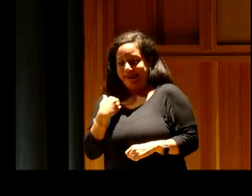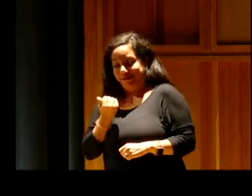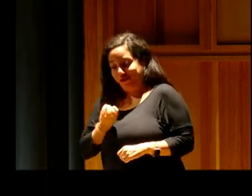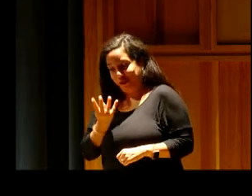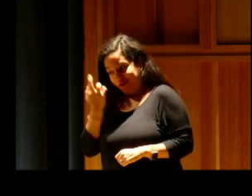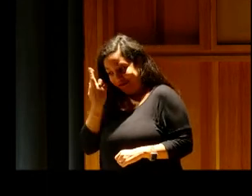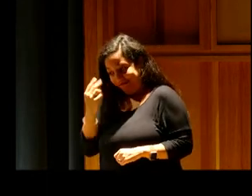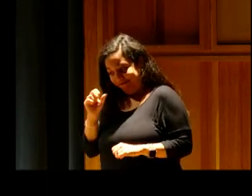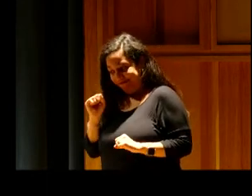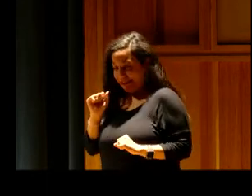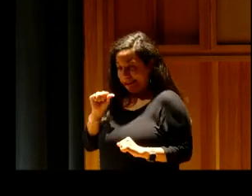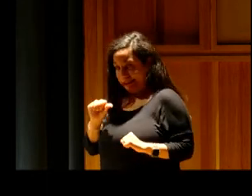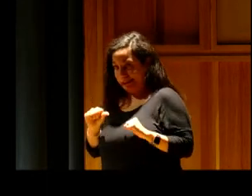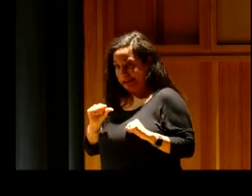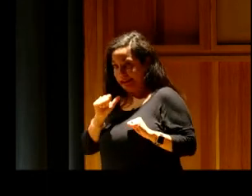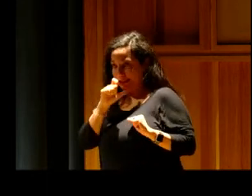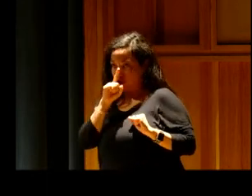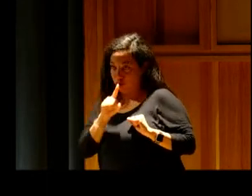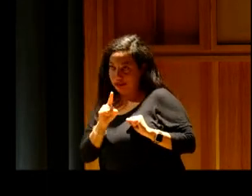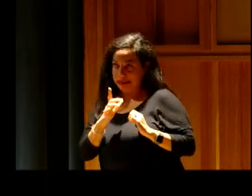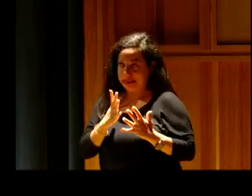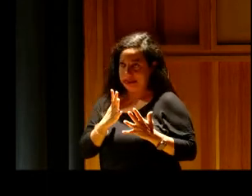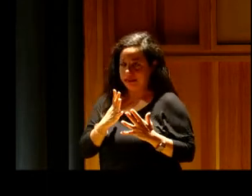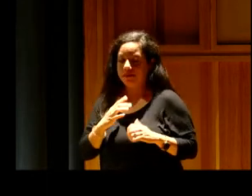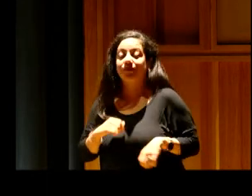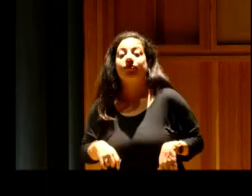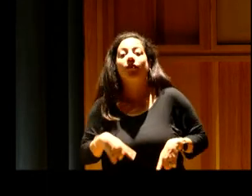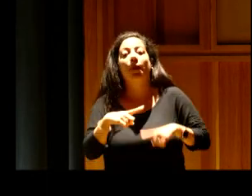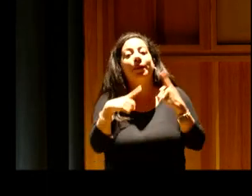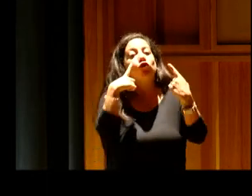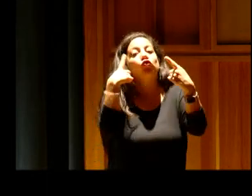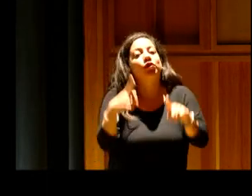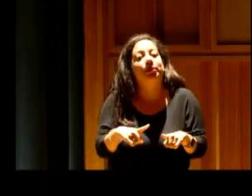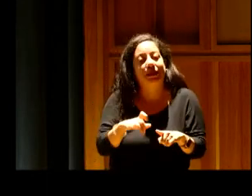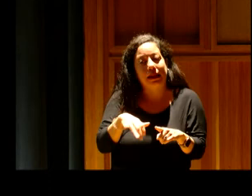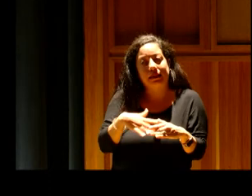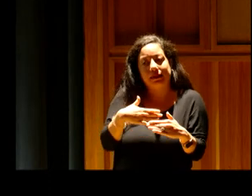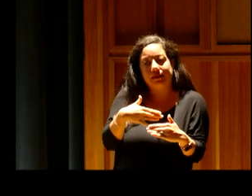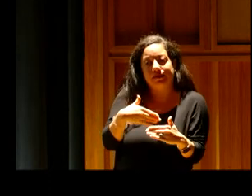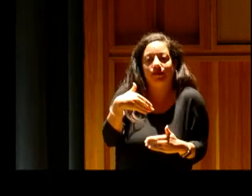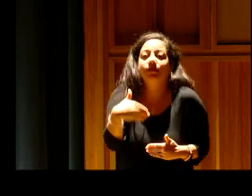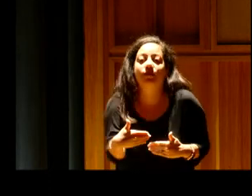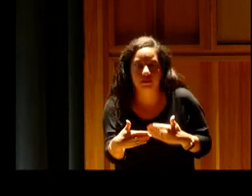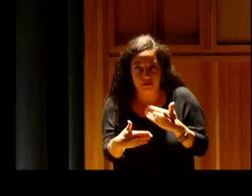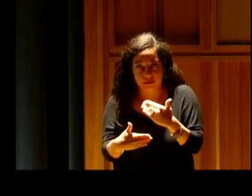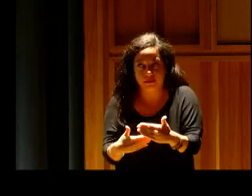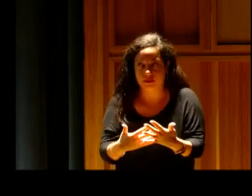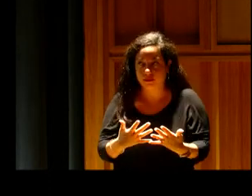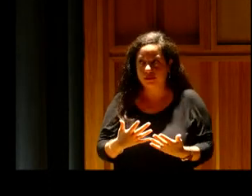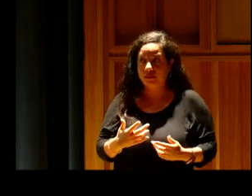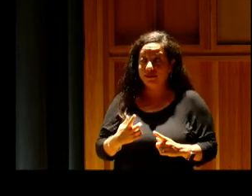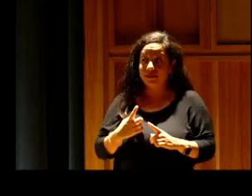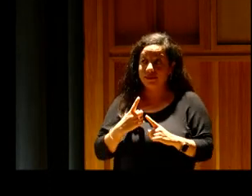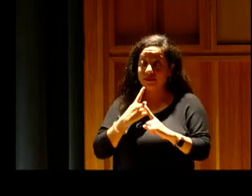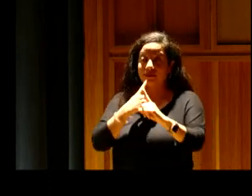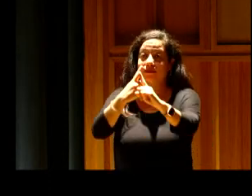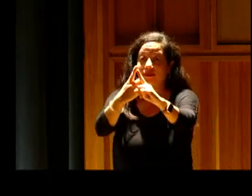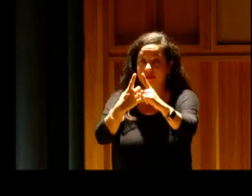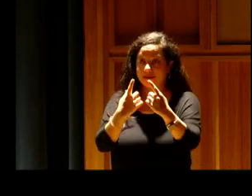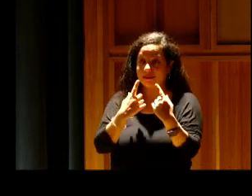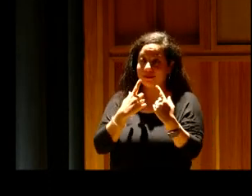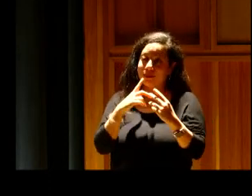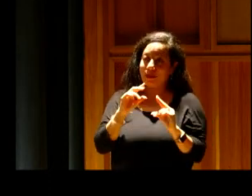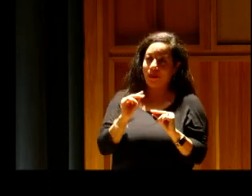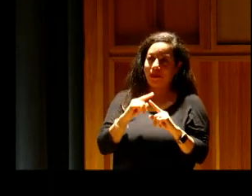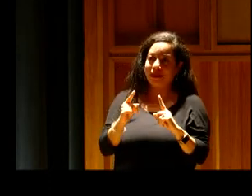But the point is, the agreement gets us part of the way, for sure, and that's something to be celebrated. But look how much